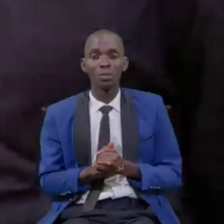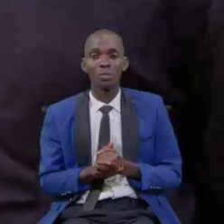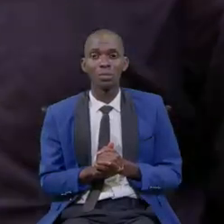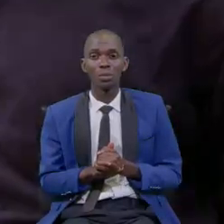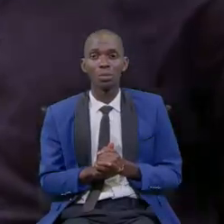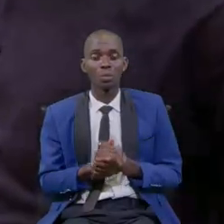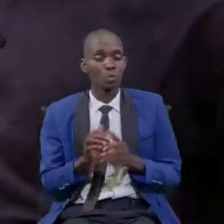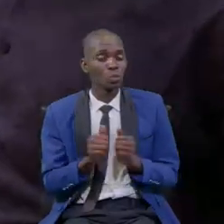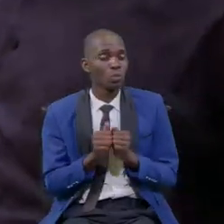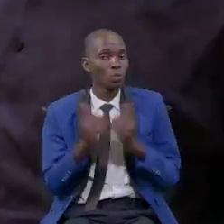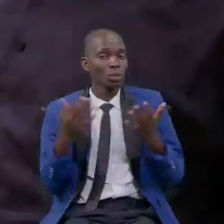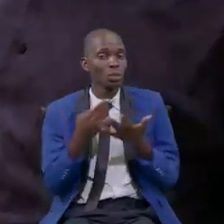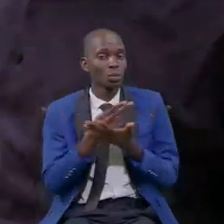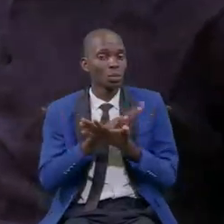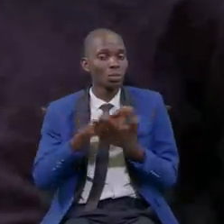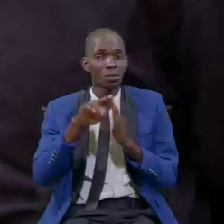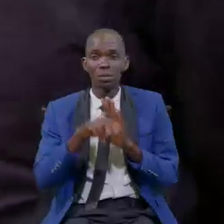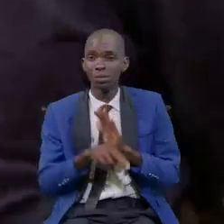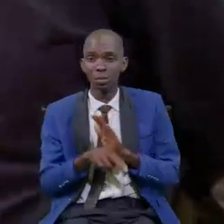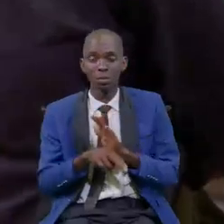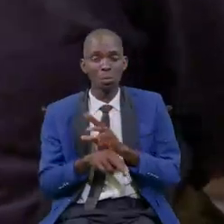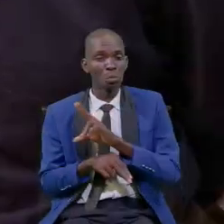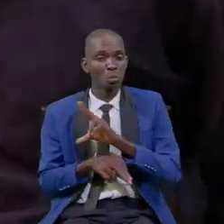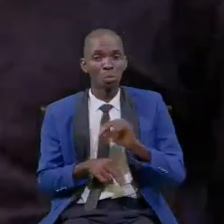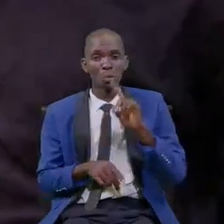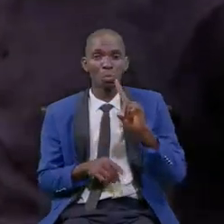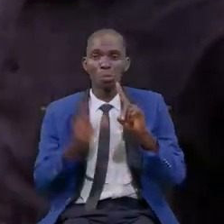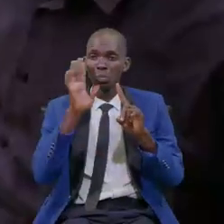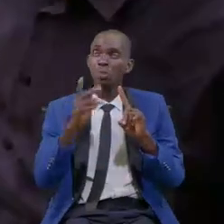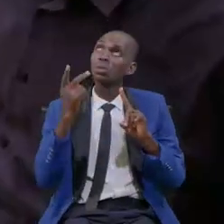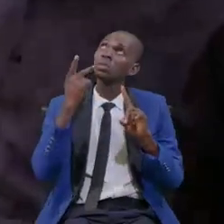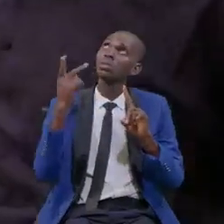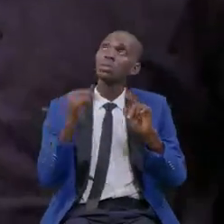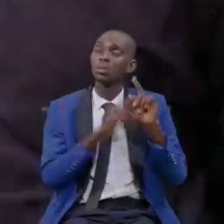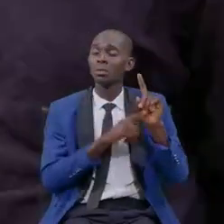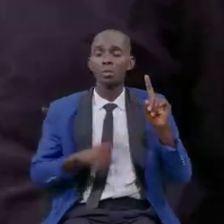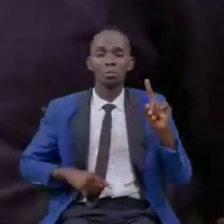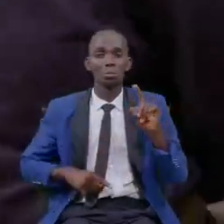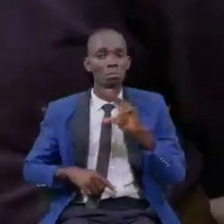Without holiness, no man shall see the Lord.